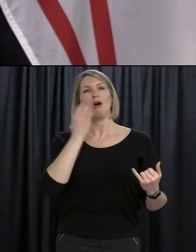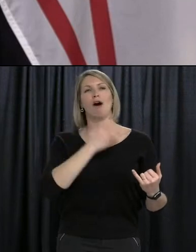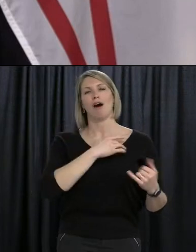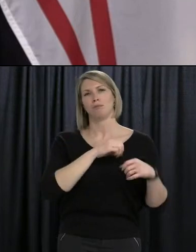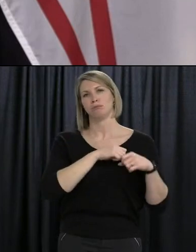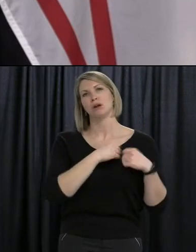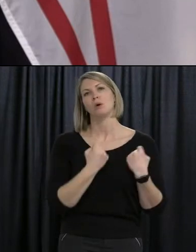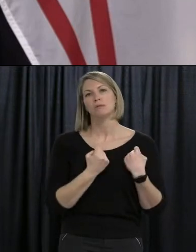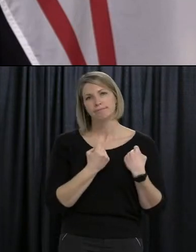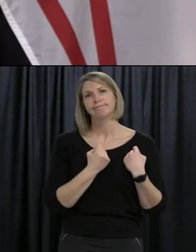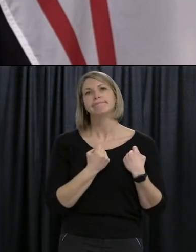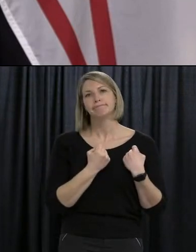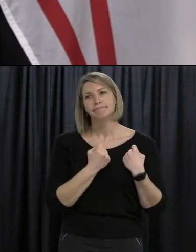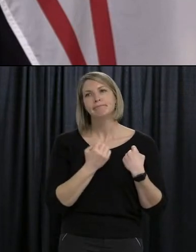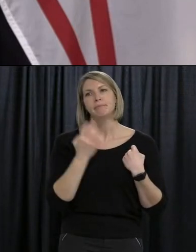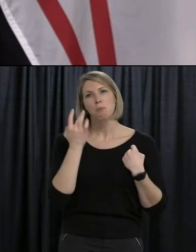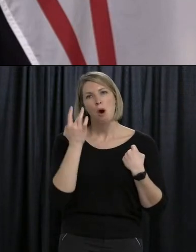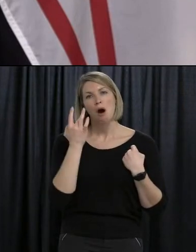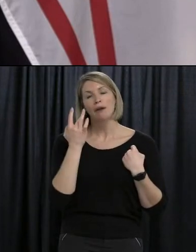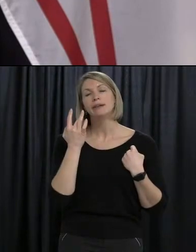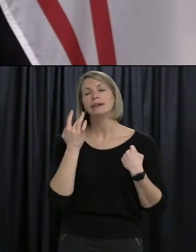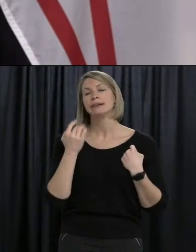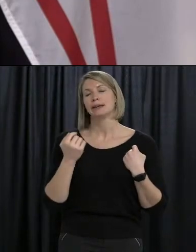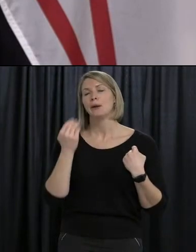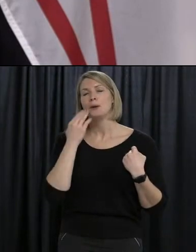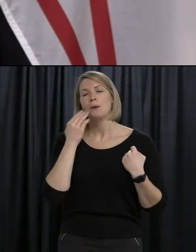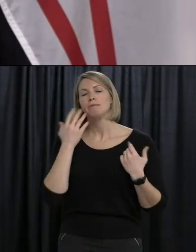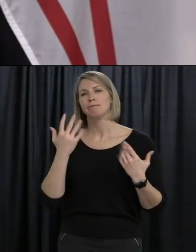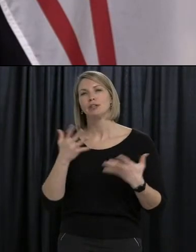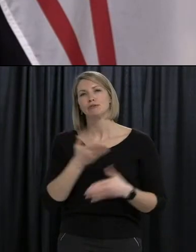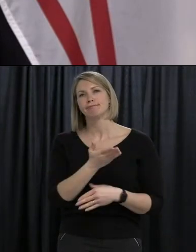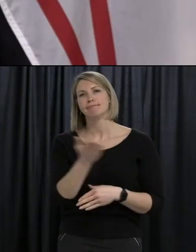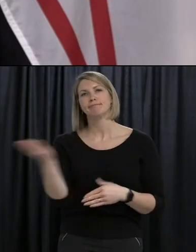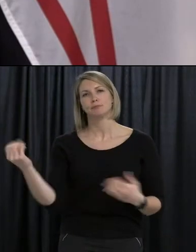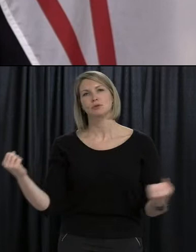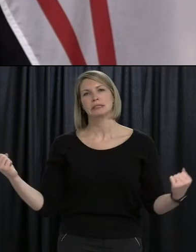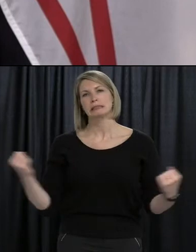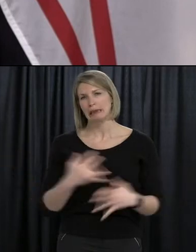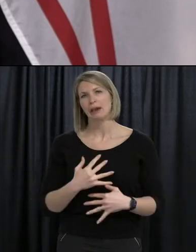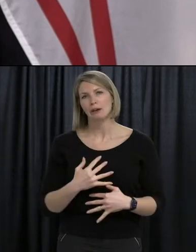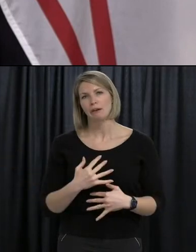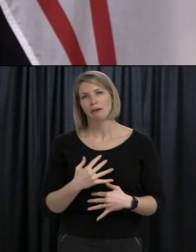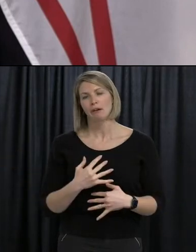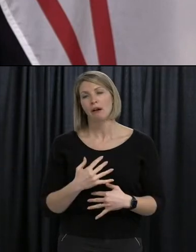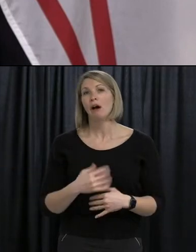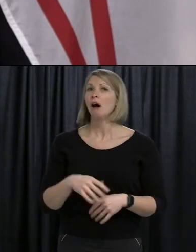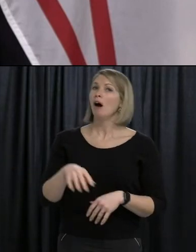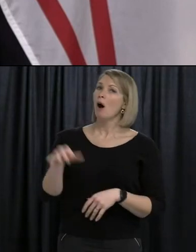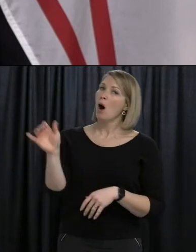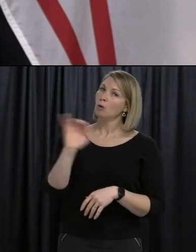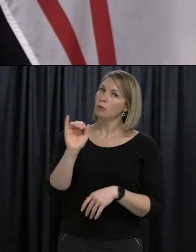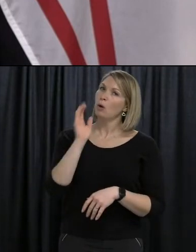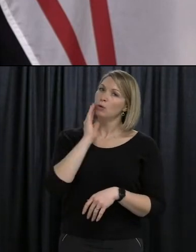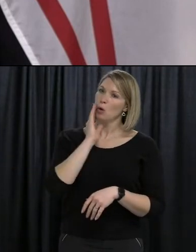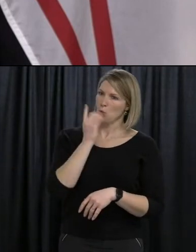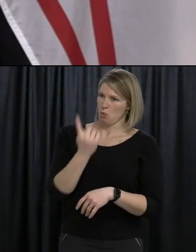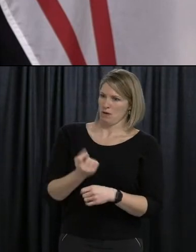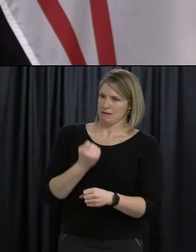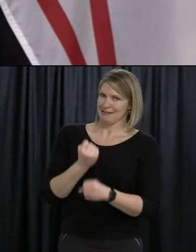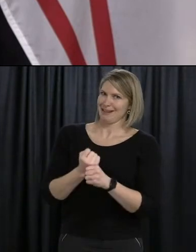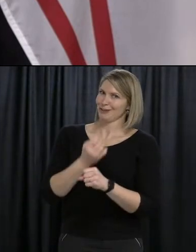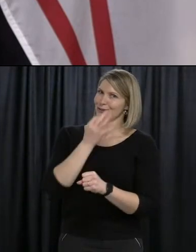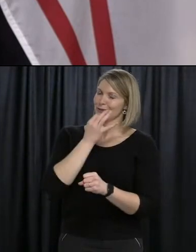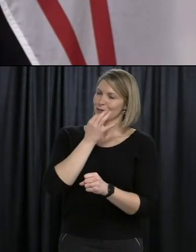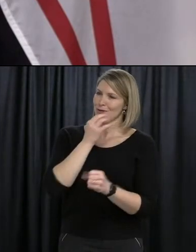is normal to feel scared. I also know that we have learned a lot about COVID-19 in the last year, and what we must do to keep one